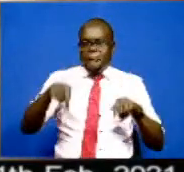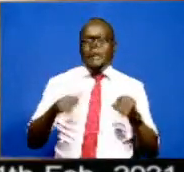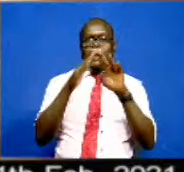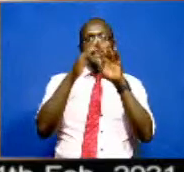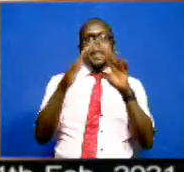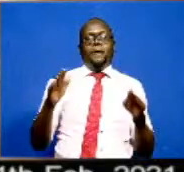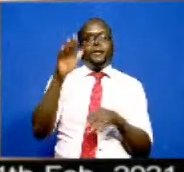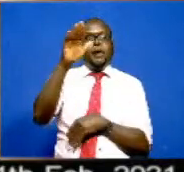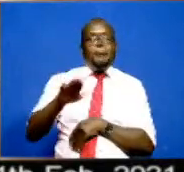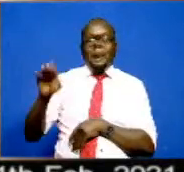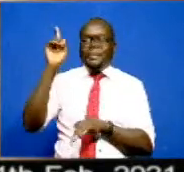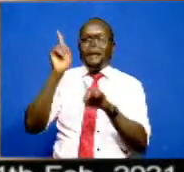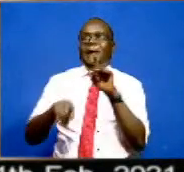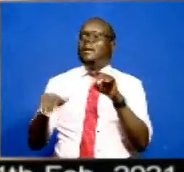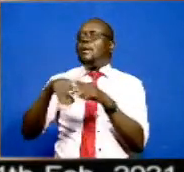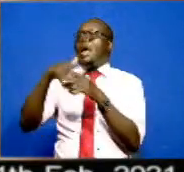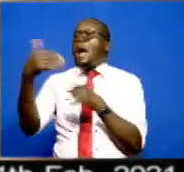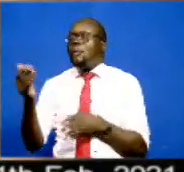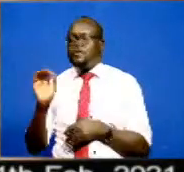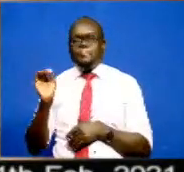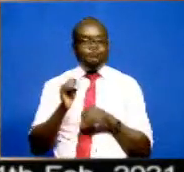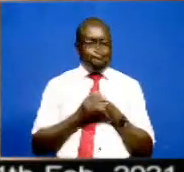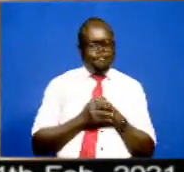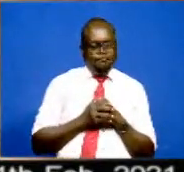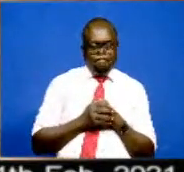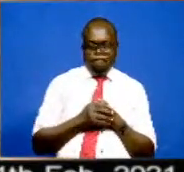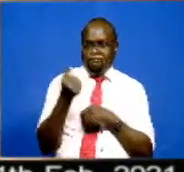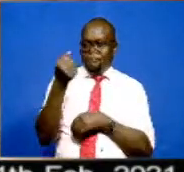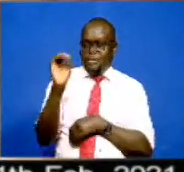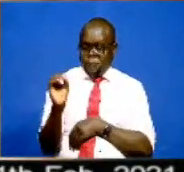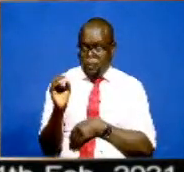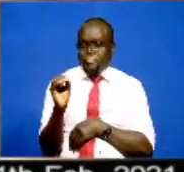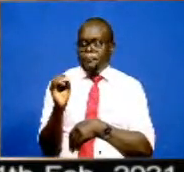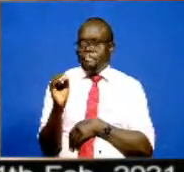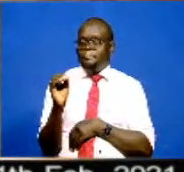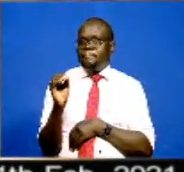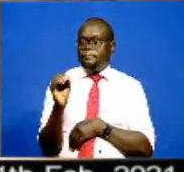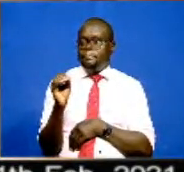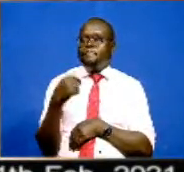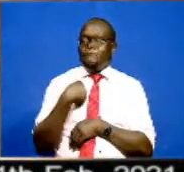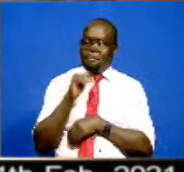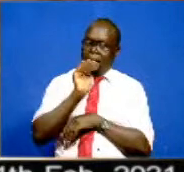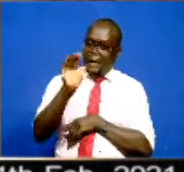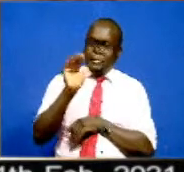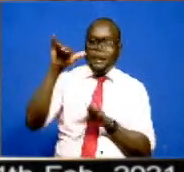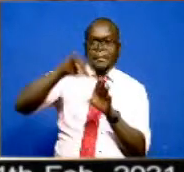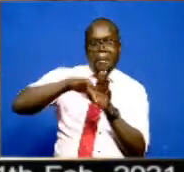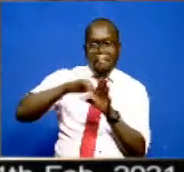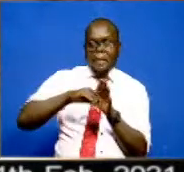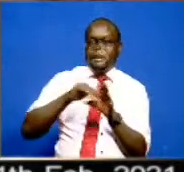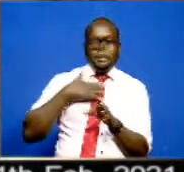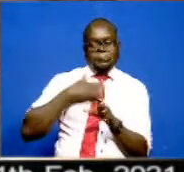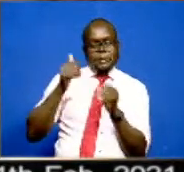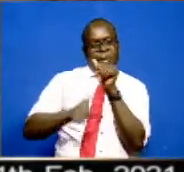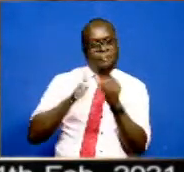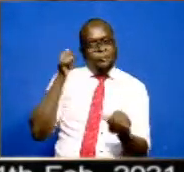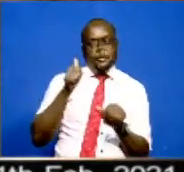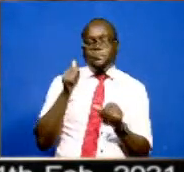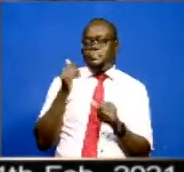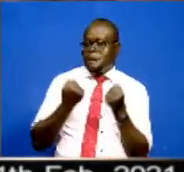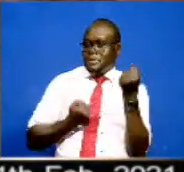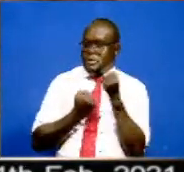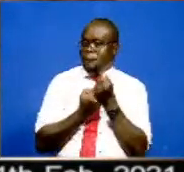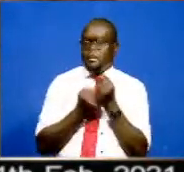Speaker. It can't begin outside the House, Mr. Speaker. So, Mr. Speaker, I am pleading with the members that we should not allow